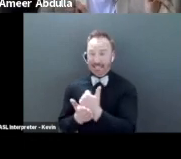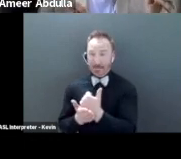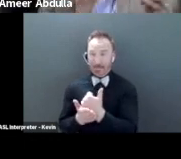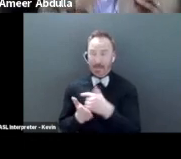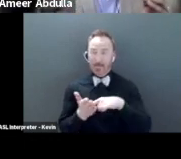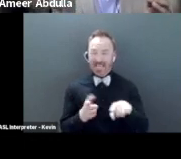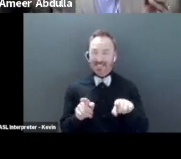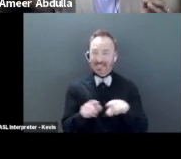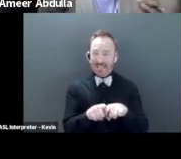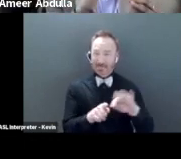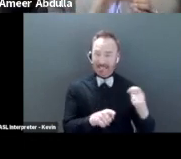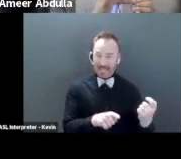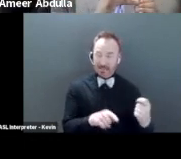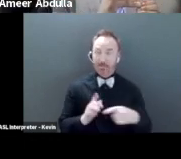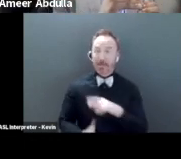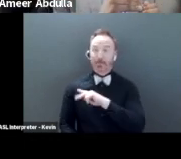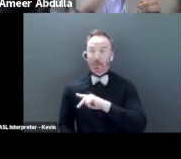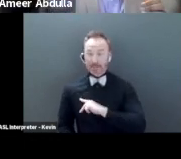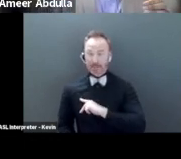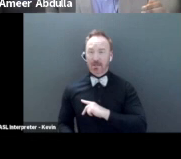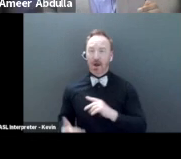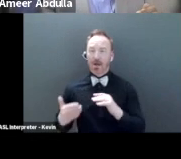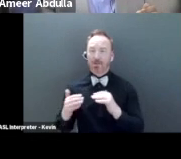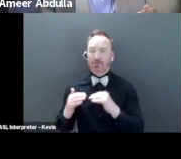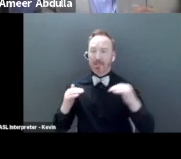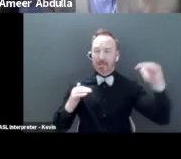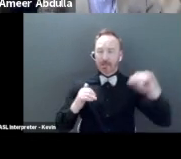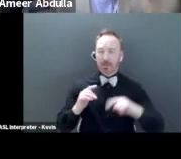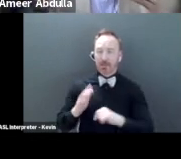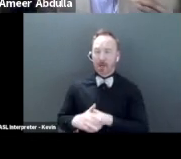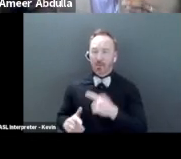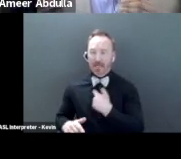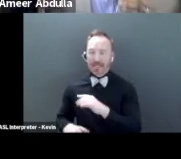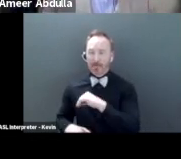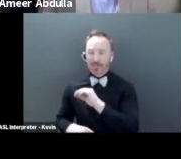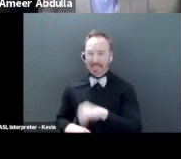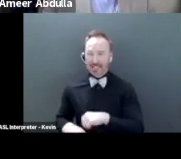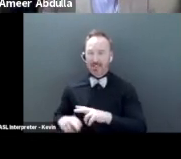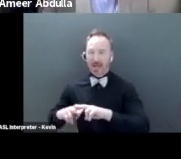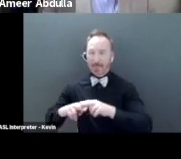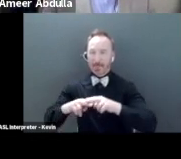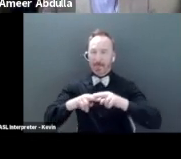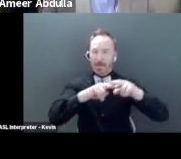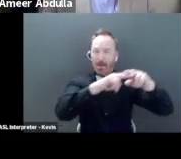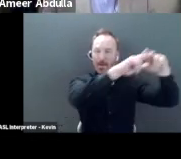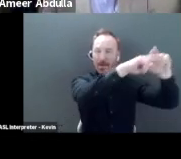personal incomes are graduated. And so your tax rate starts lower and gets higher. And so there are ways to optimize your